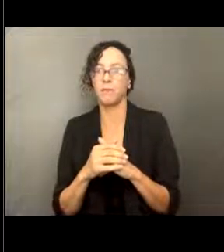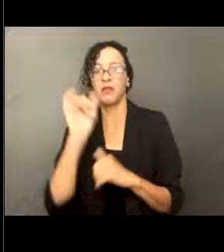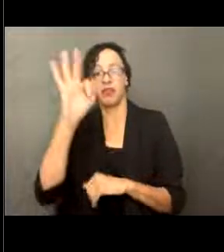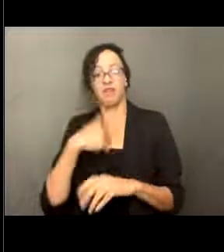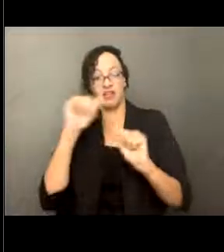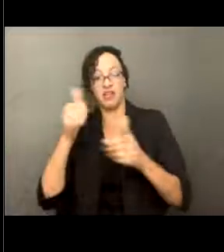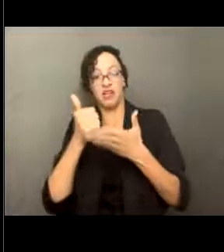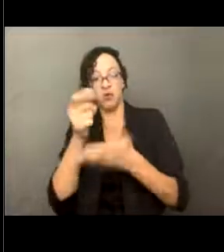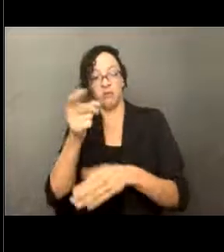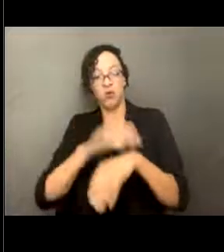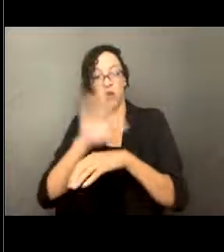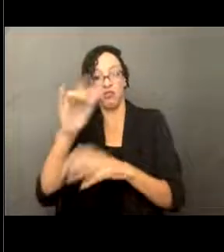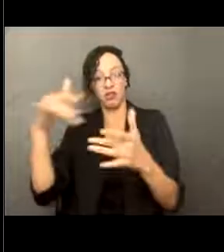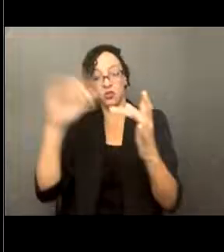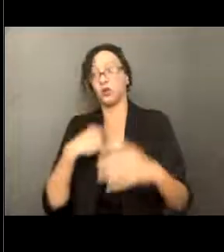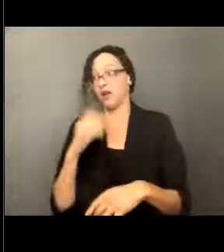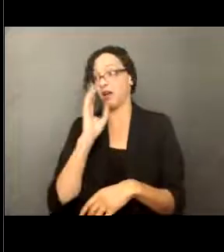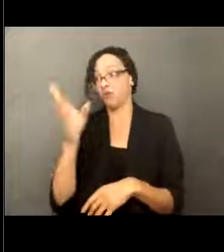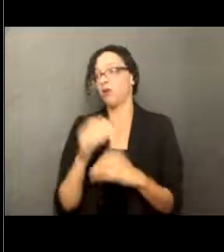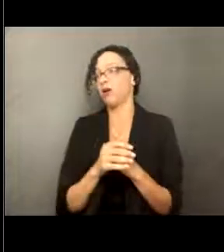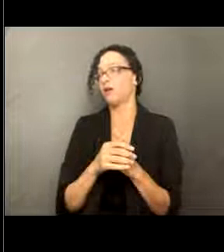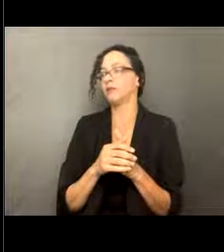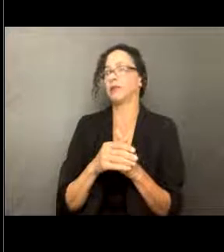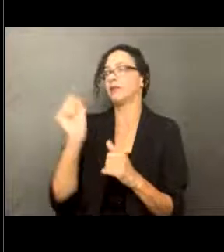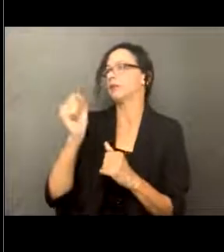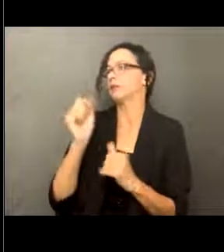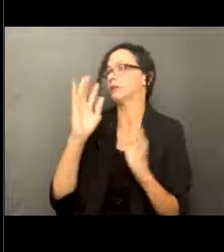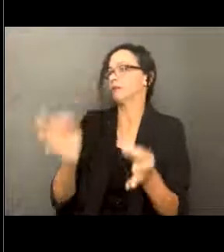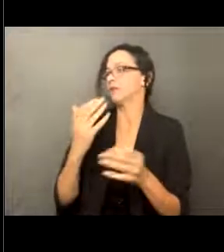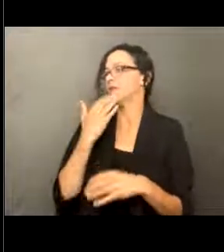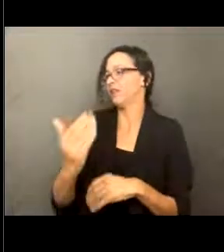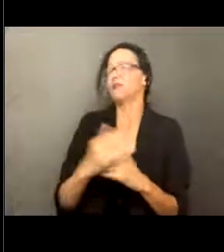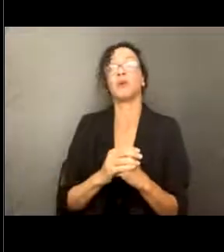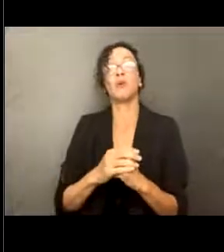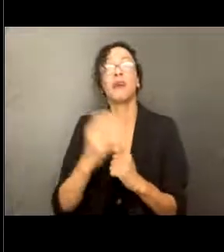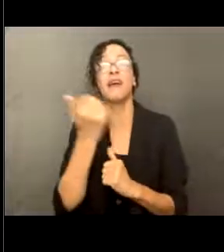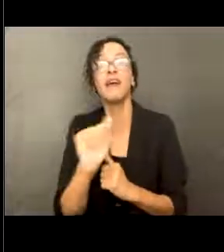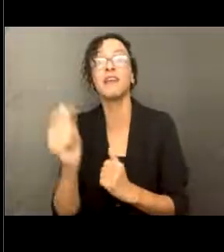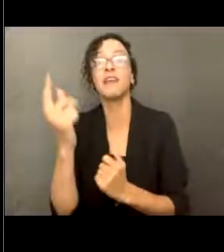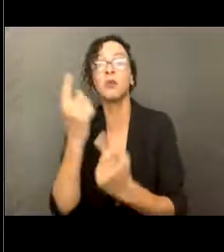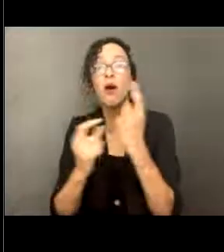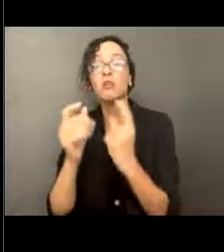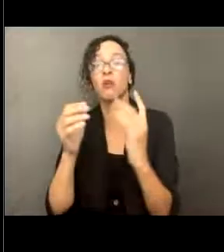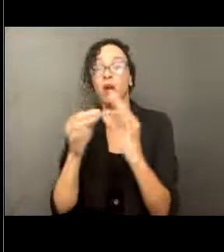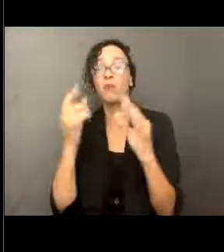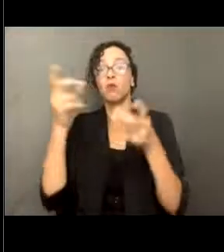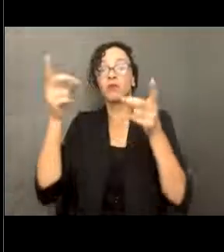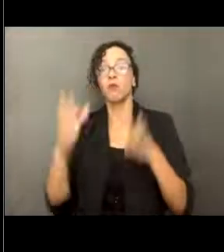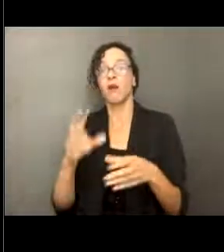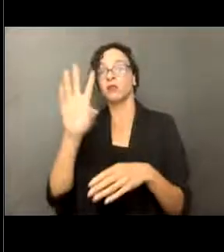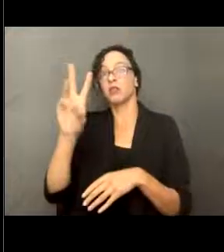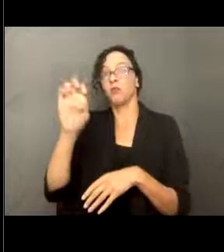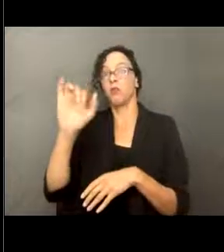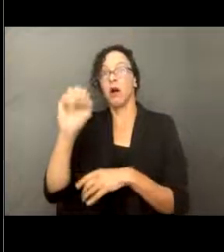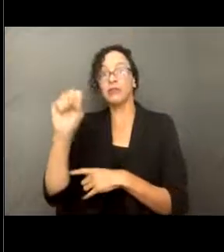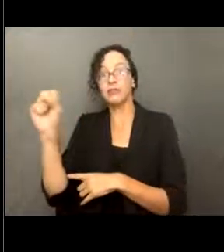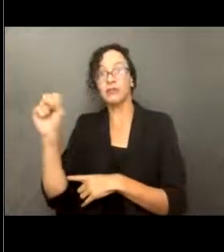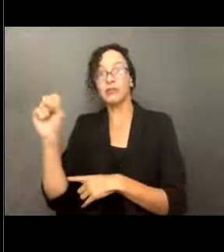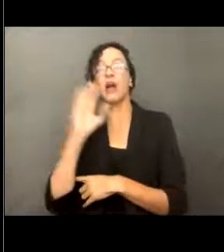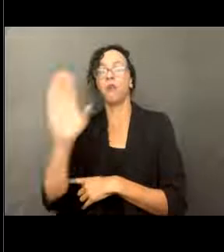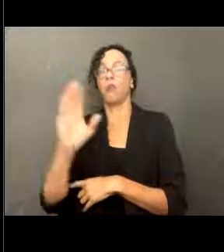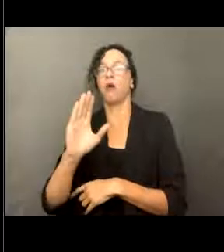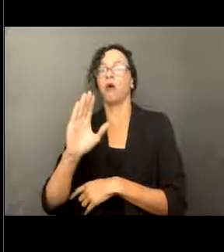Absolutely. Thank you. Any other questions or comments for Director Weiss? And I will entertain a motion to accept his